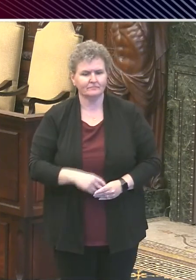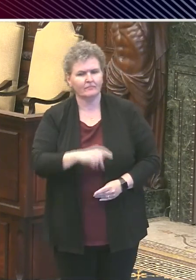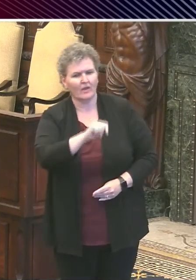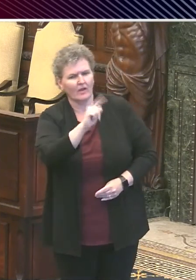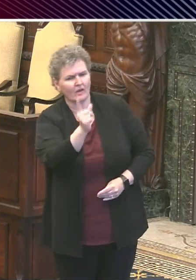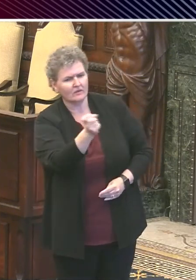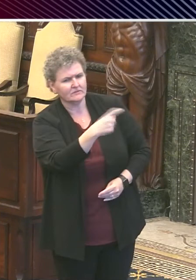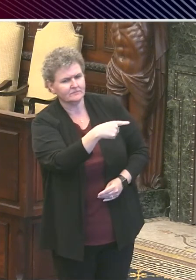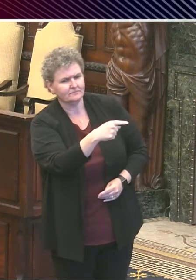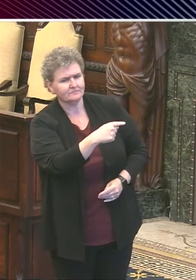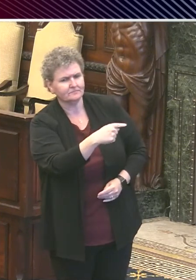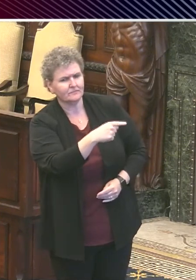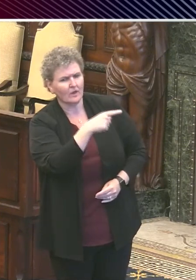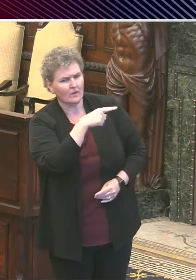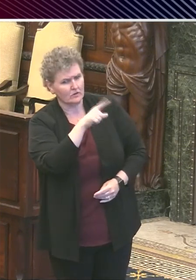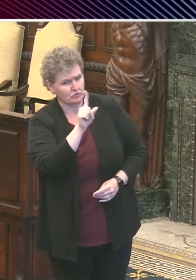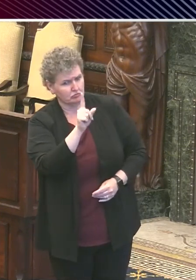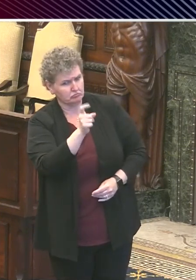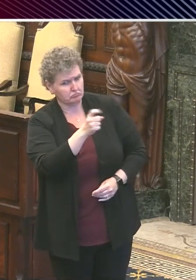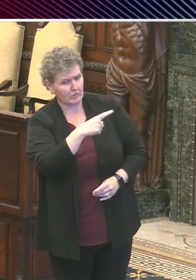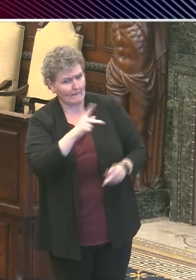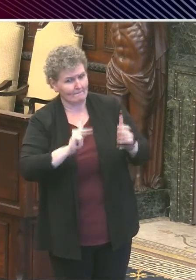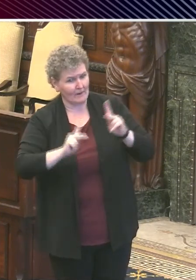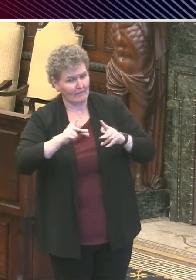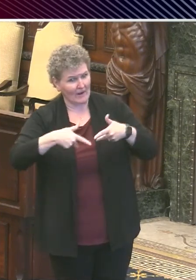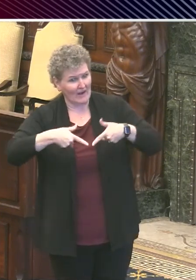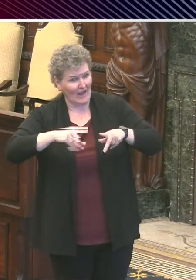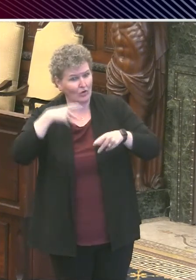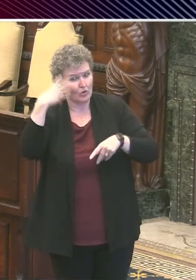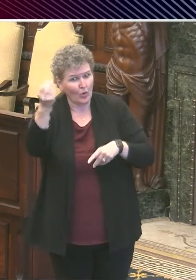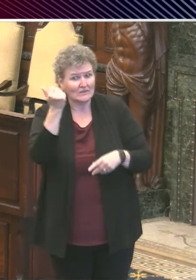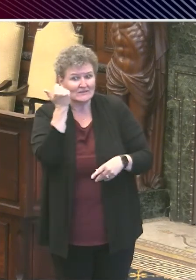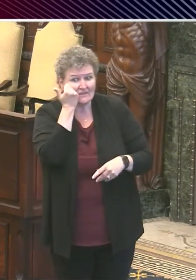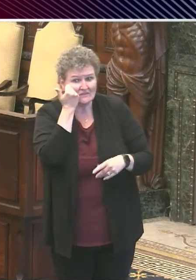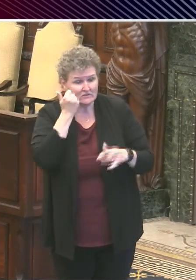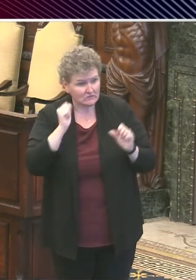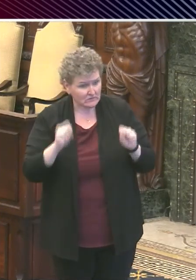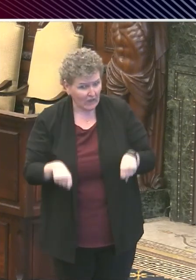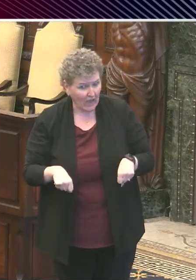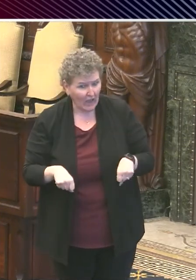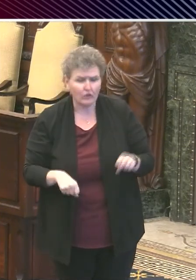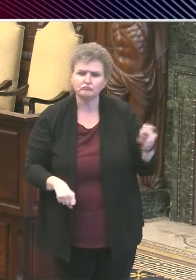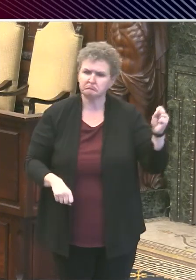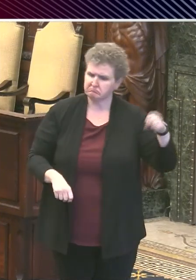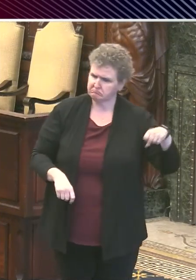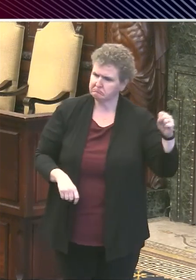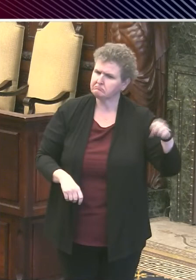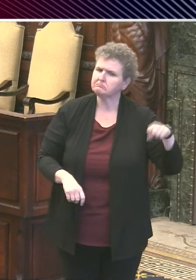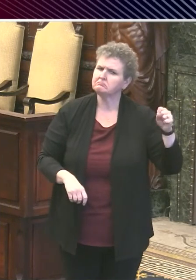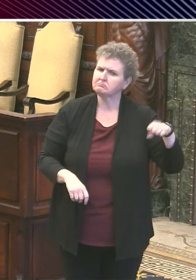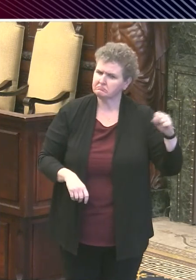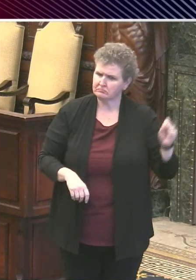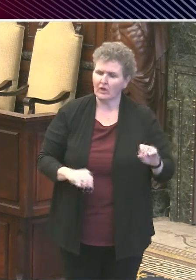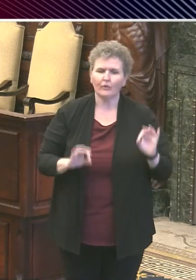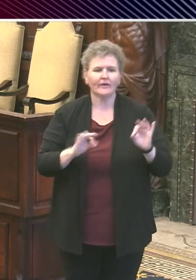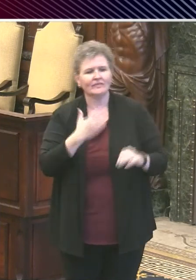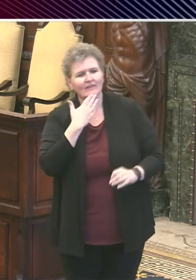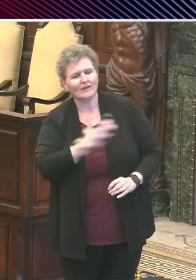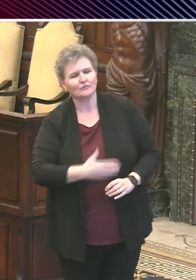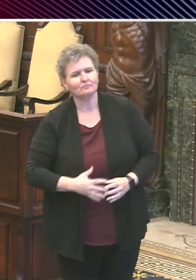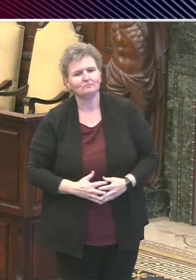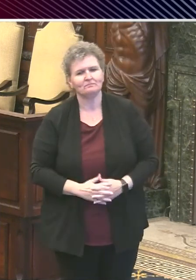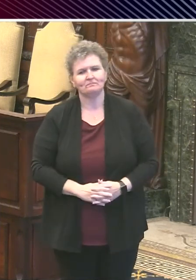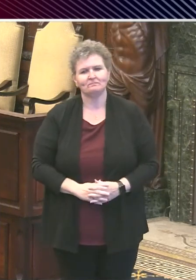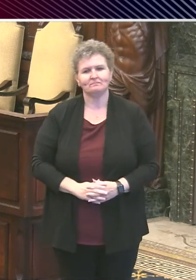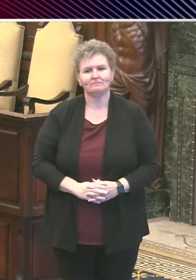residents allowed to go to dentists now? They are. Thank you. Okay, thank